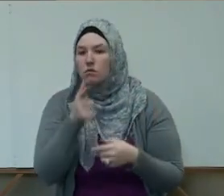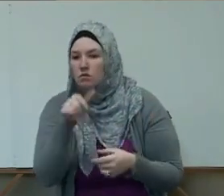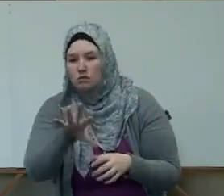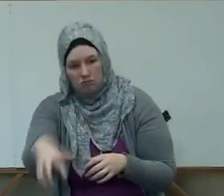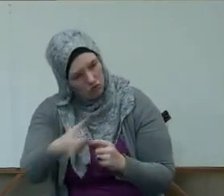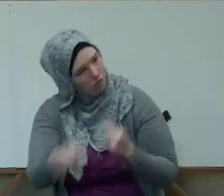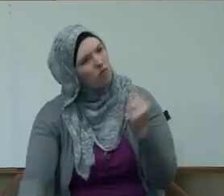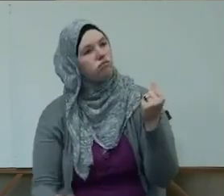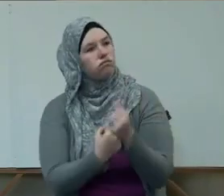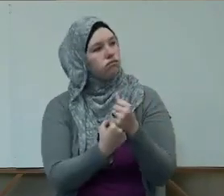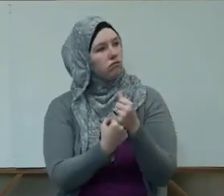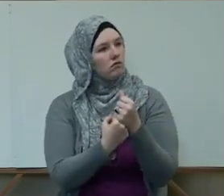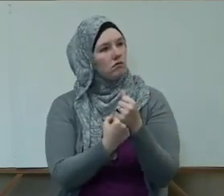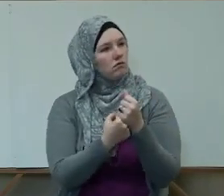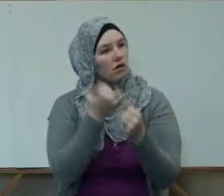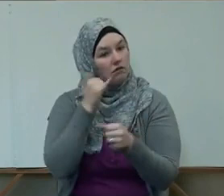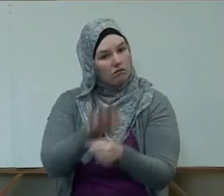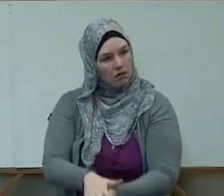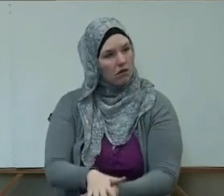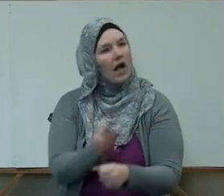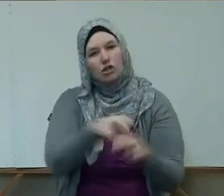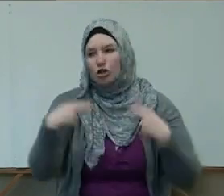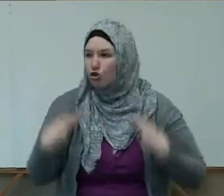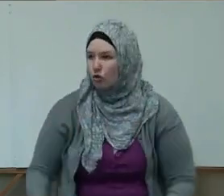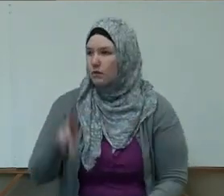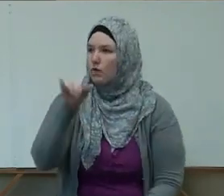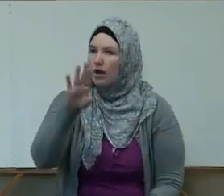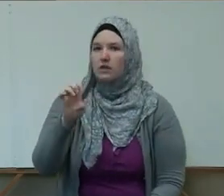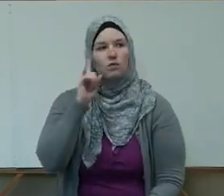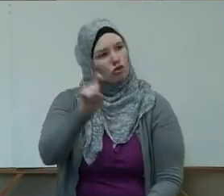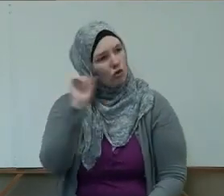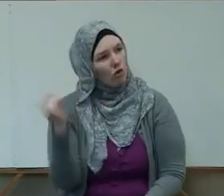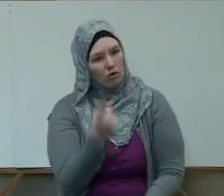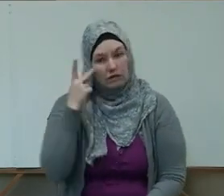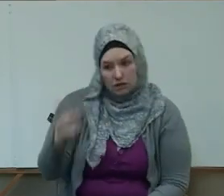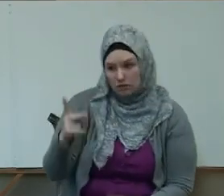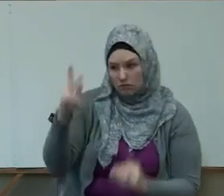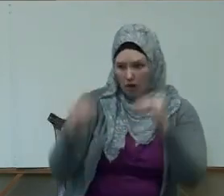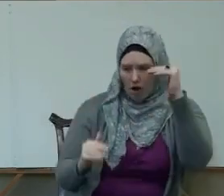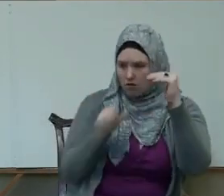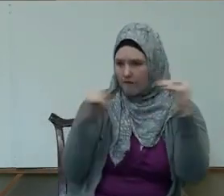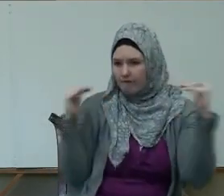also our right as a human race that we all stand together. One more point